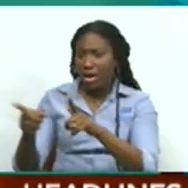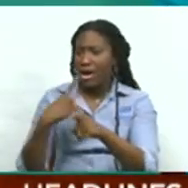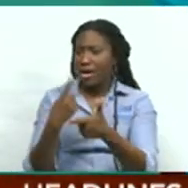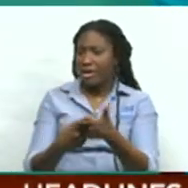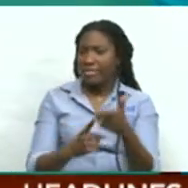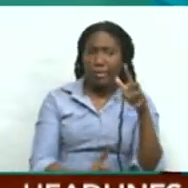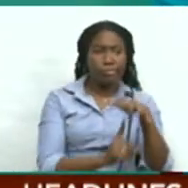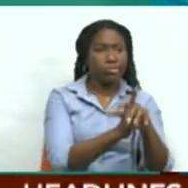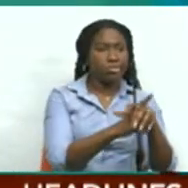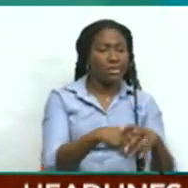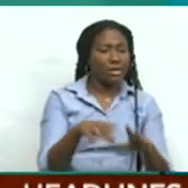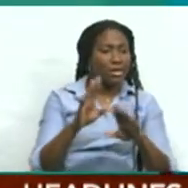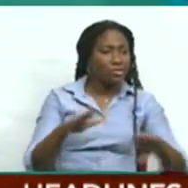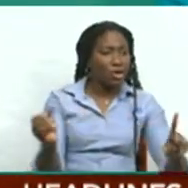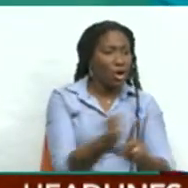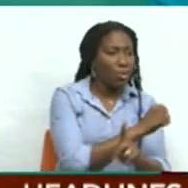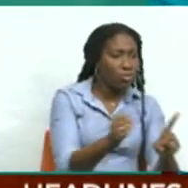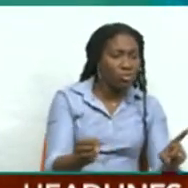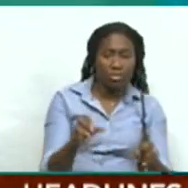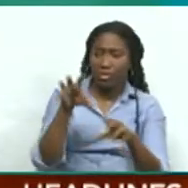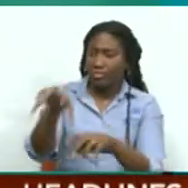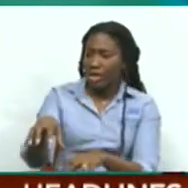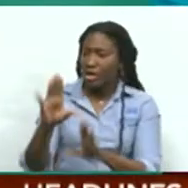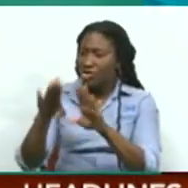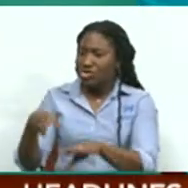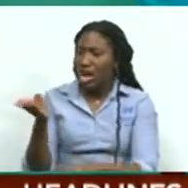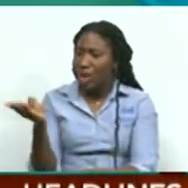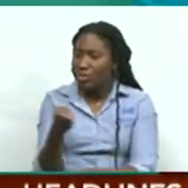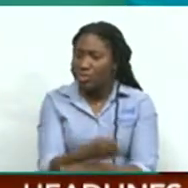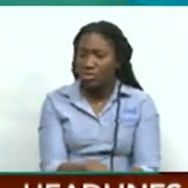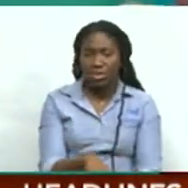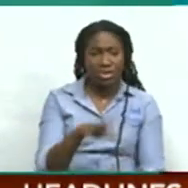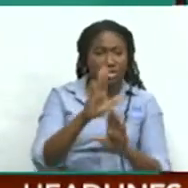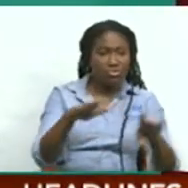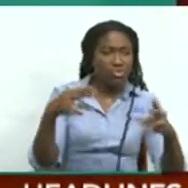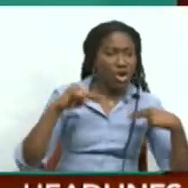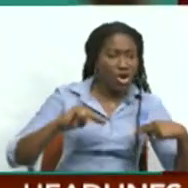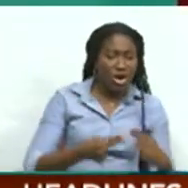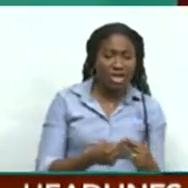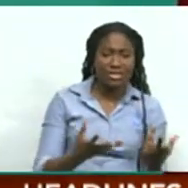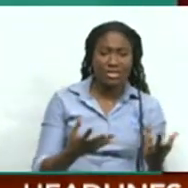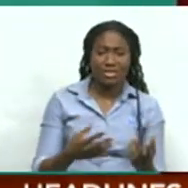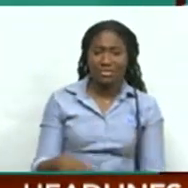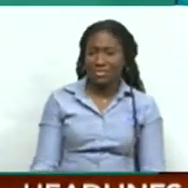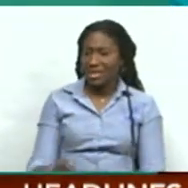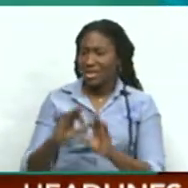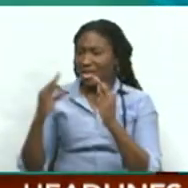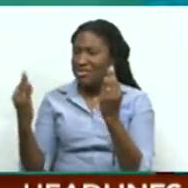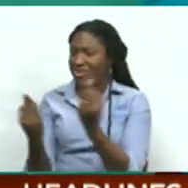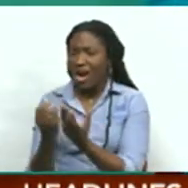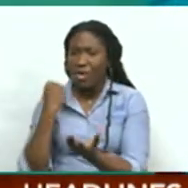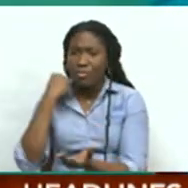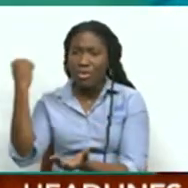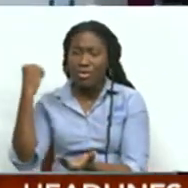child abused, another child killed, another child hurt. That's when you start hearing another family in distress.